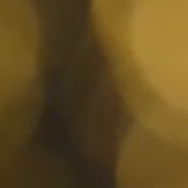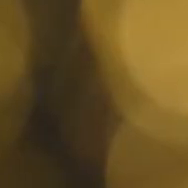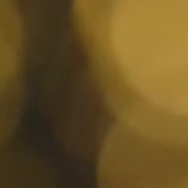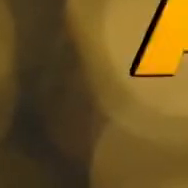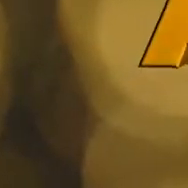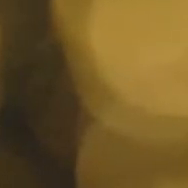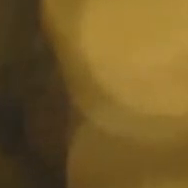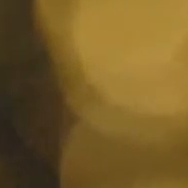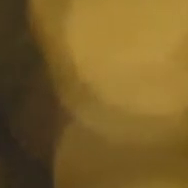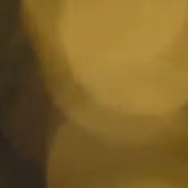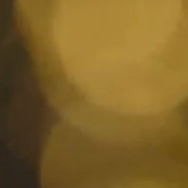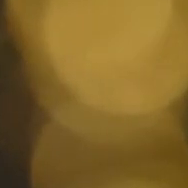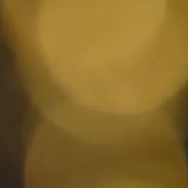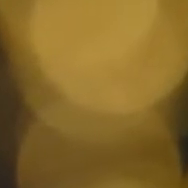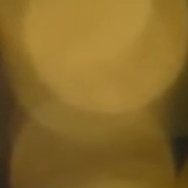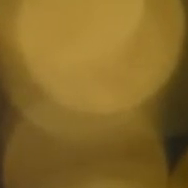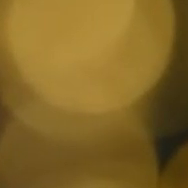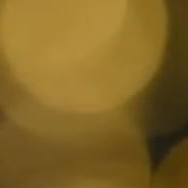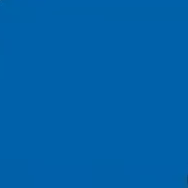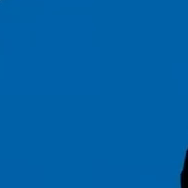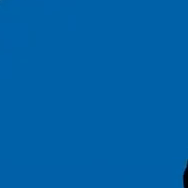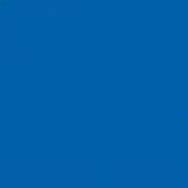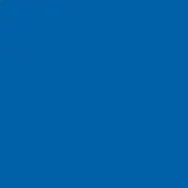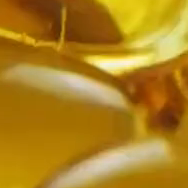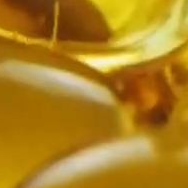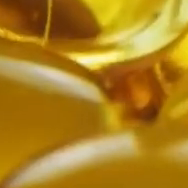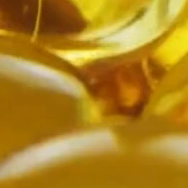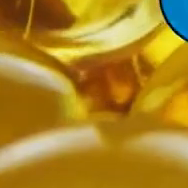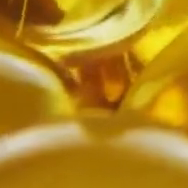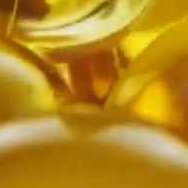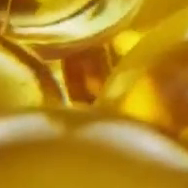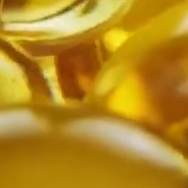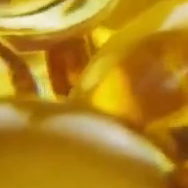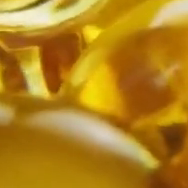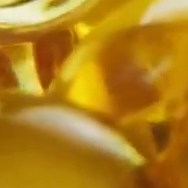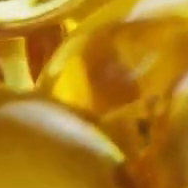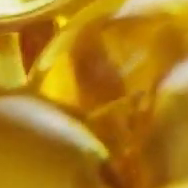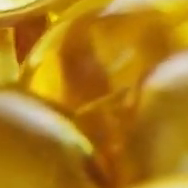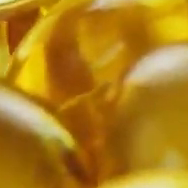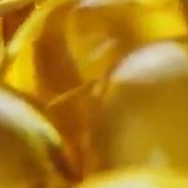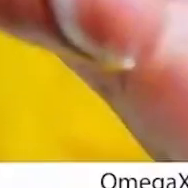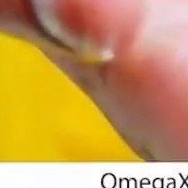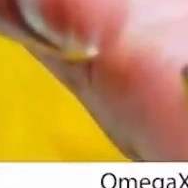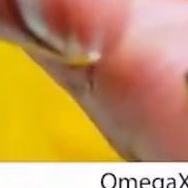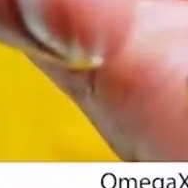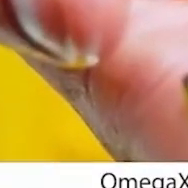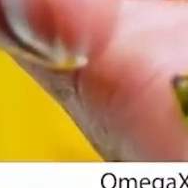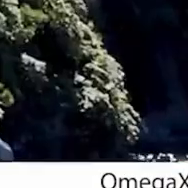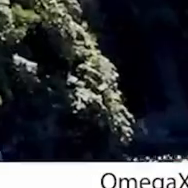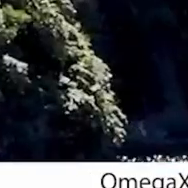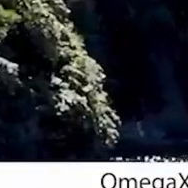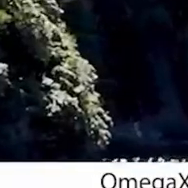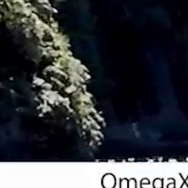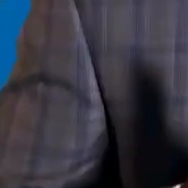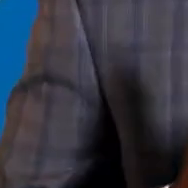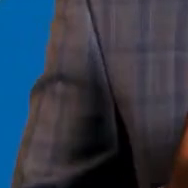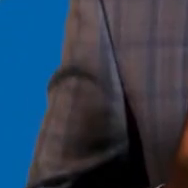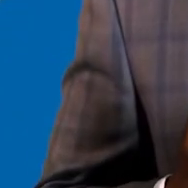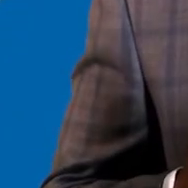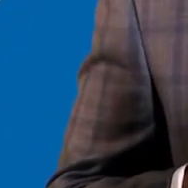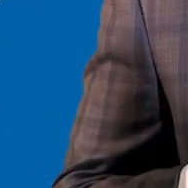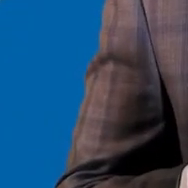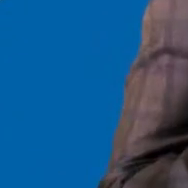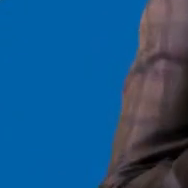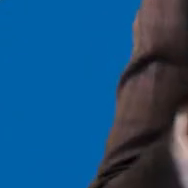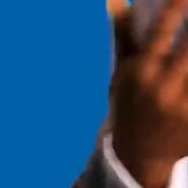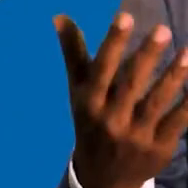cutting back on alcohol, and a diet rich in omega-3 fatty acids. Omega XL is not for fish. Try Omega XL.